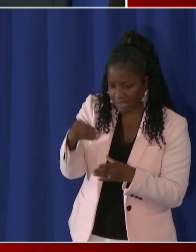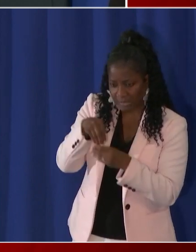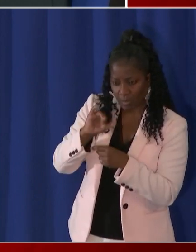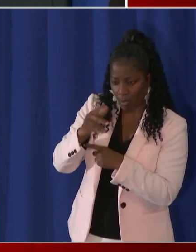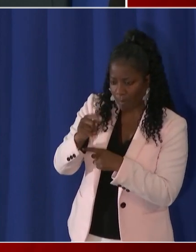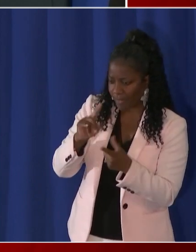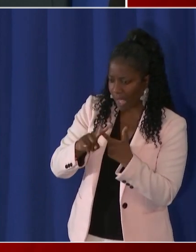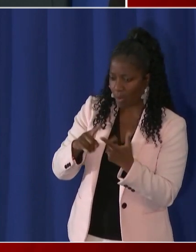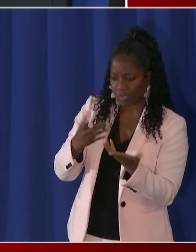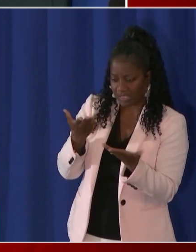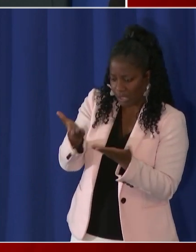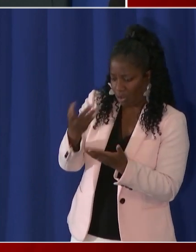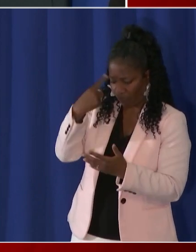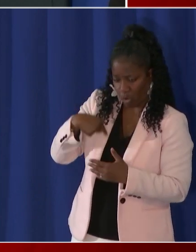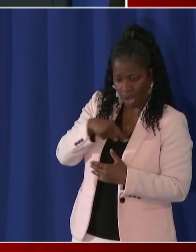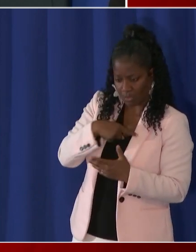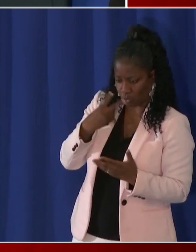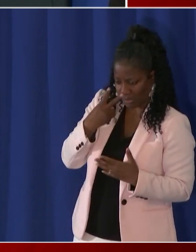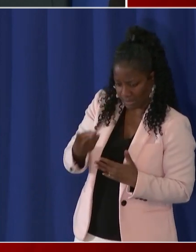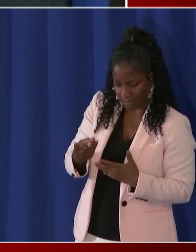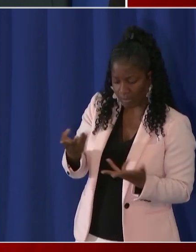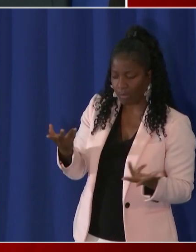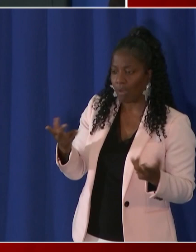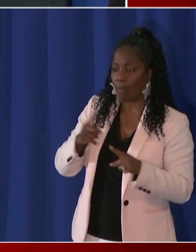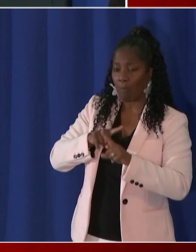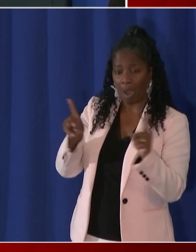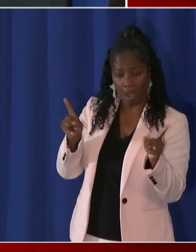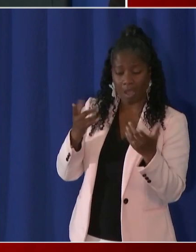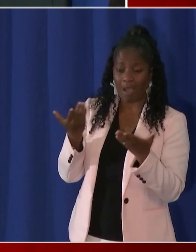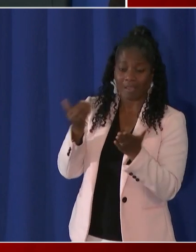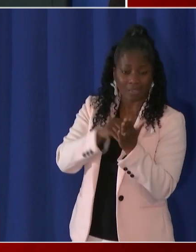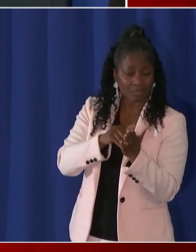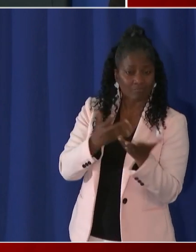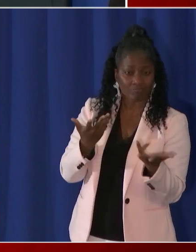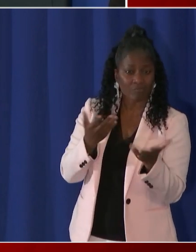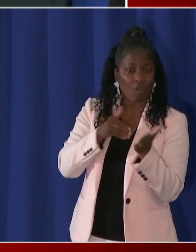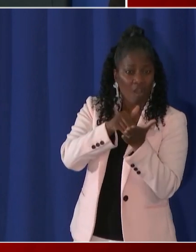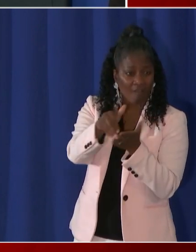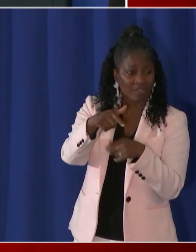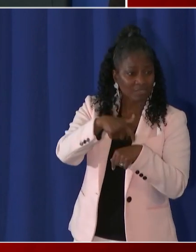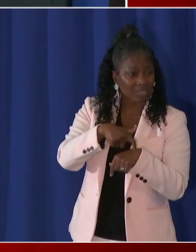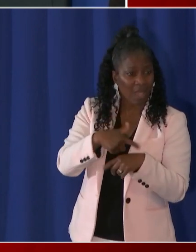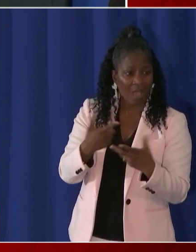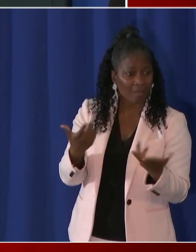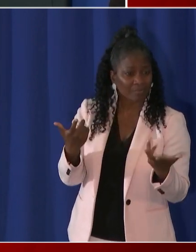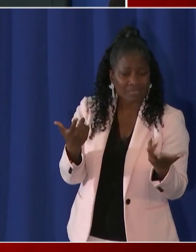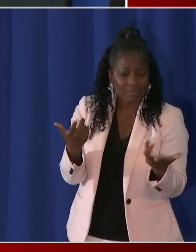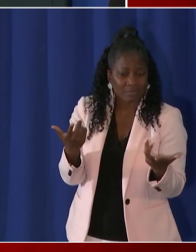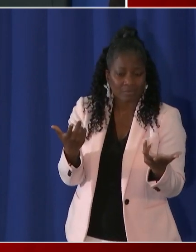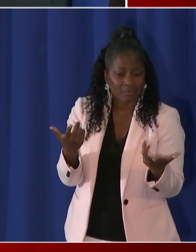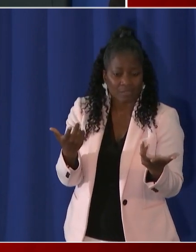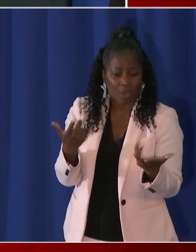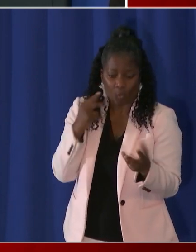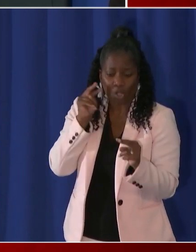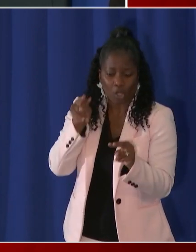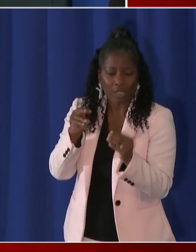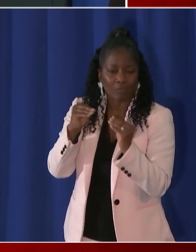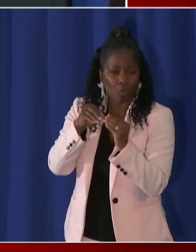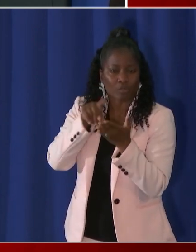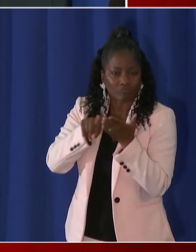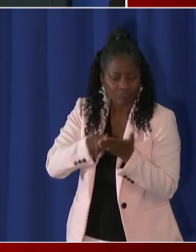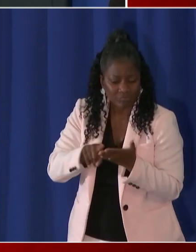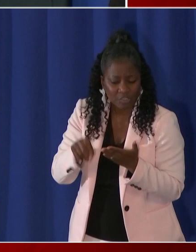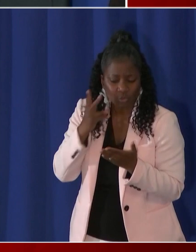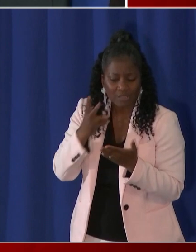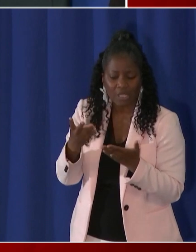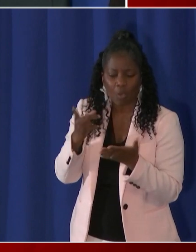were open to us at that point. But again, a lot of times these types of things are online, you know, that kind of thing. So we're looking into all those